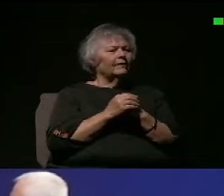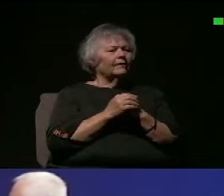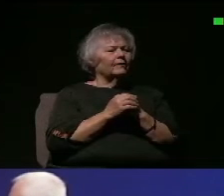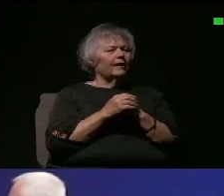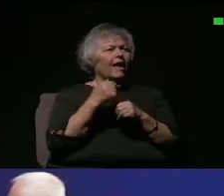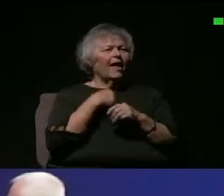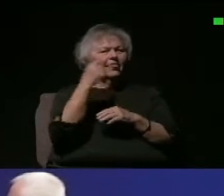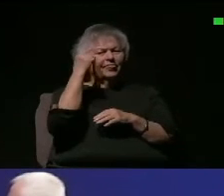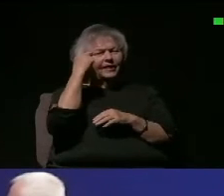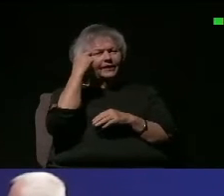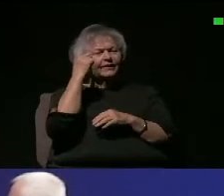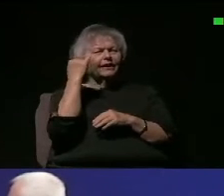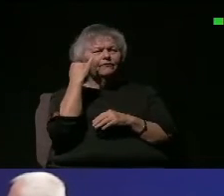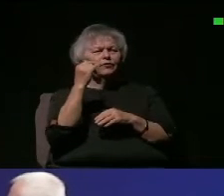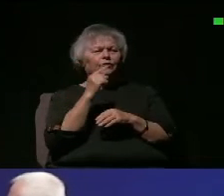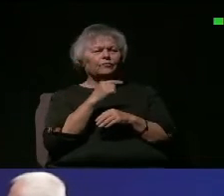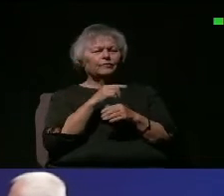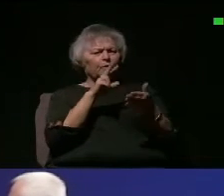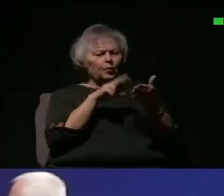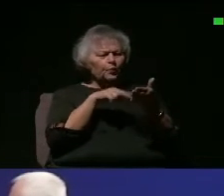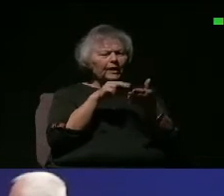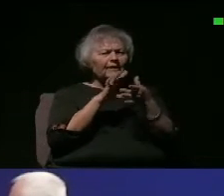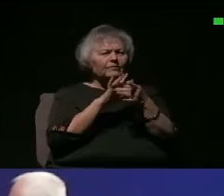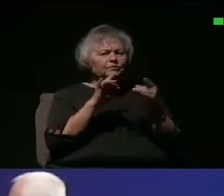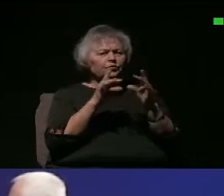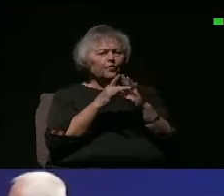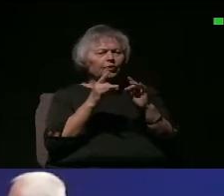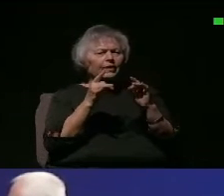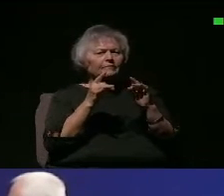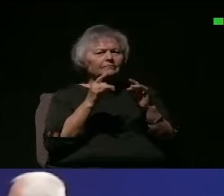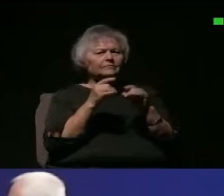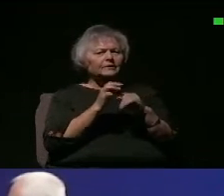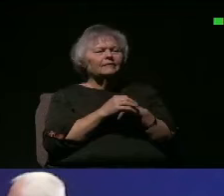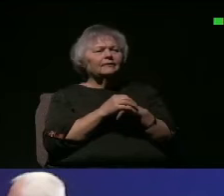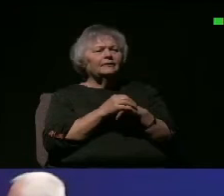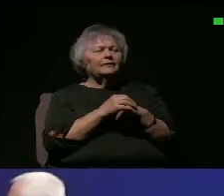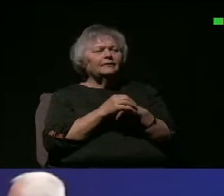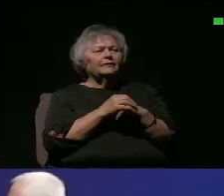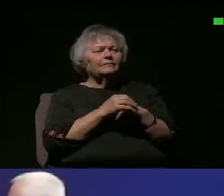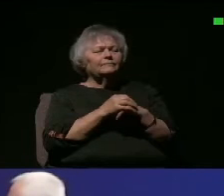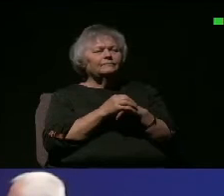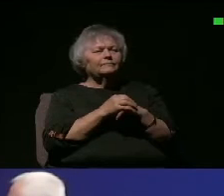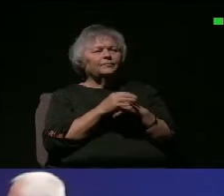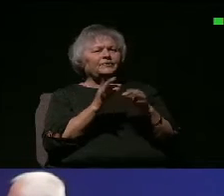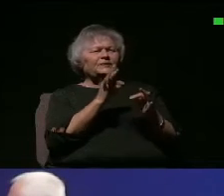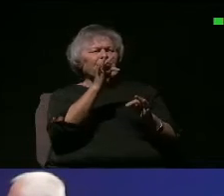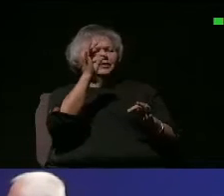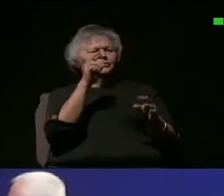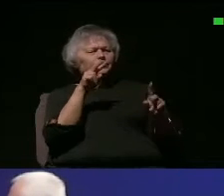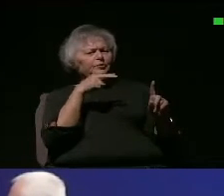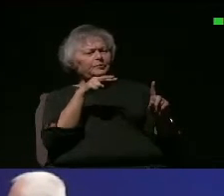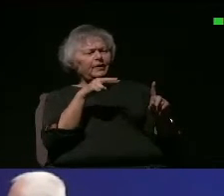I think when you're looking at it from a spiritual standpoint, and that's the purpose of the story, is that even those guys who were hired in the beginning,